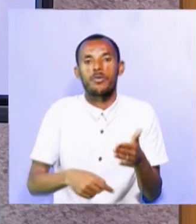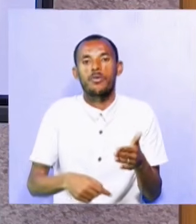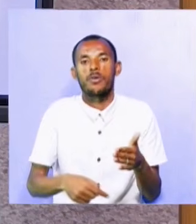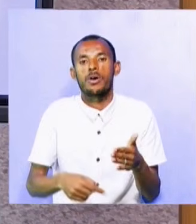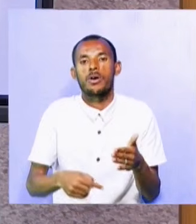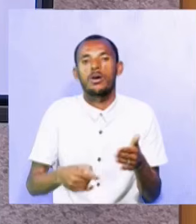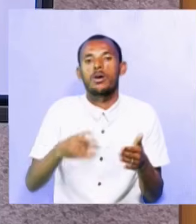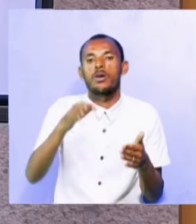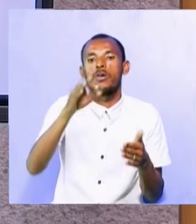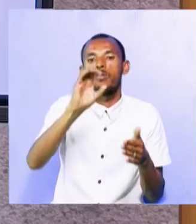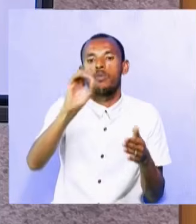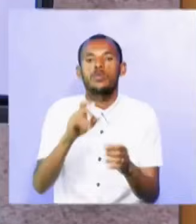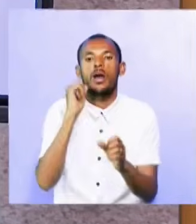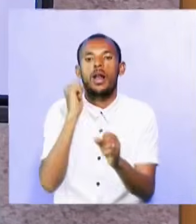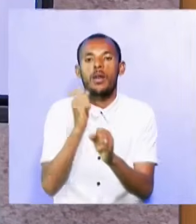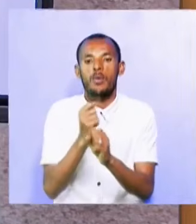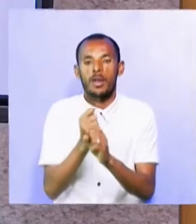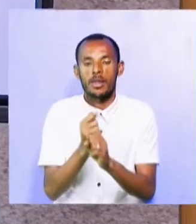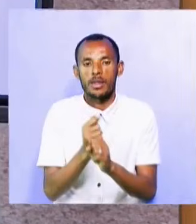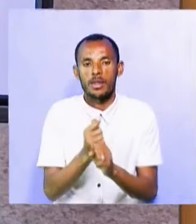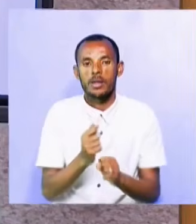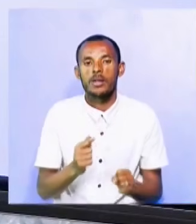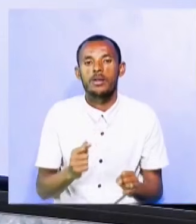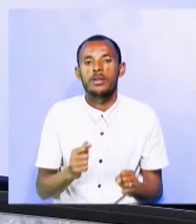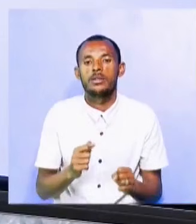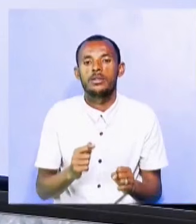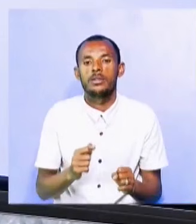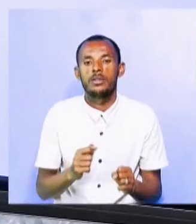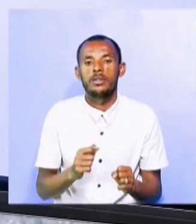right? Meaning that you are asked to